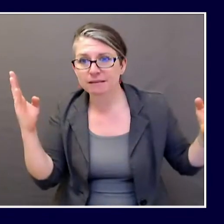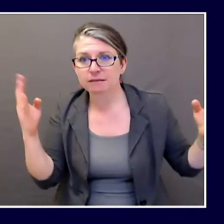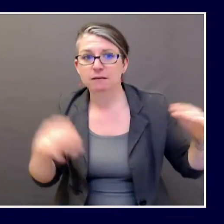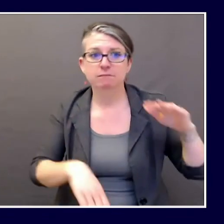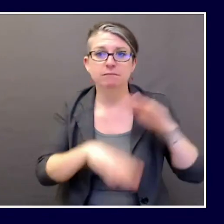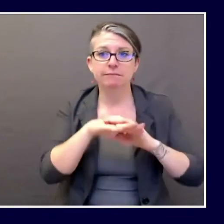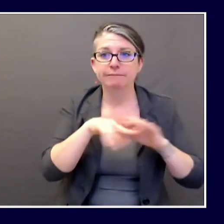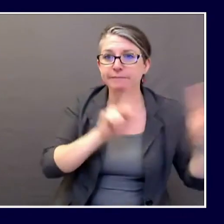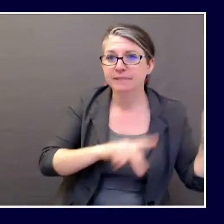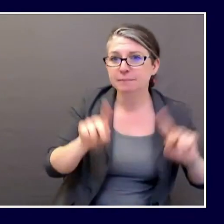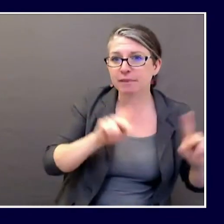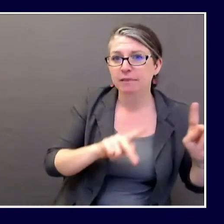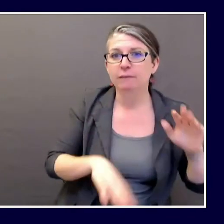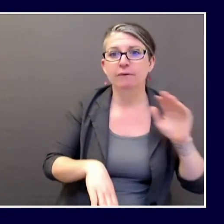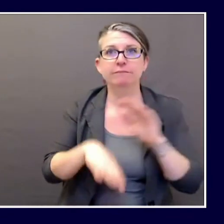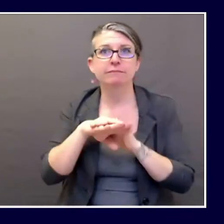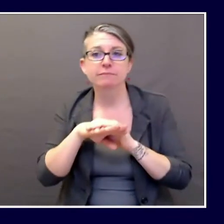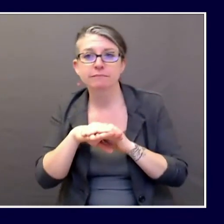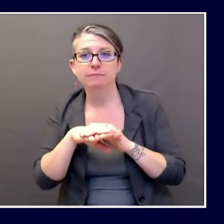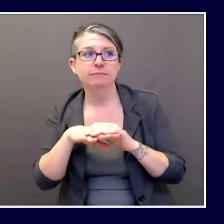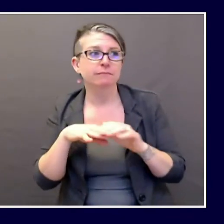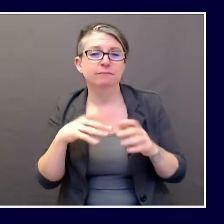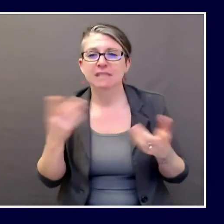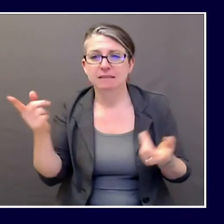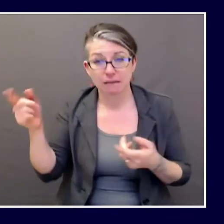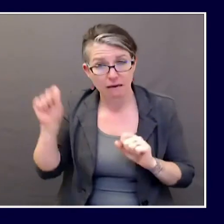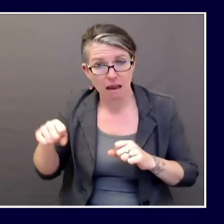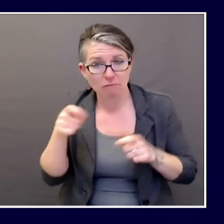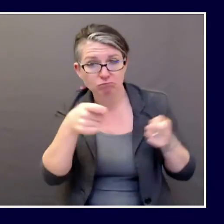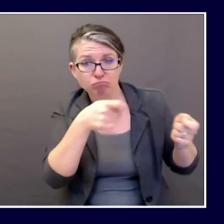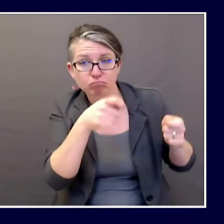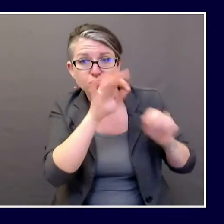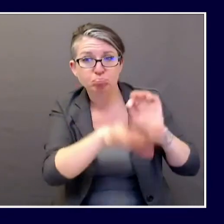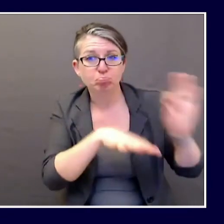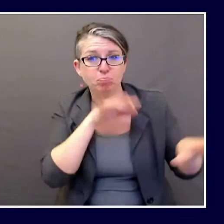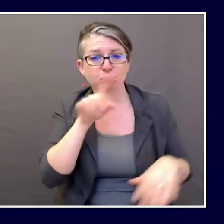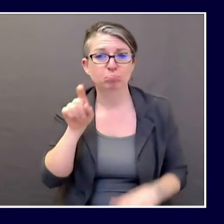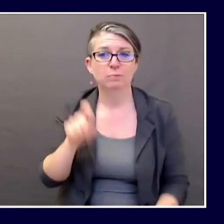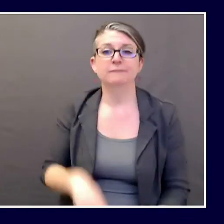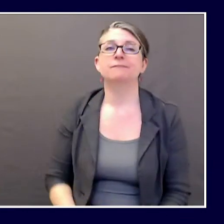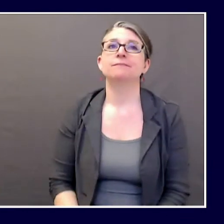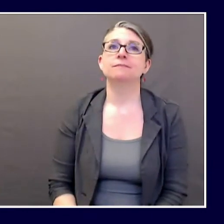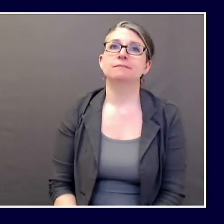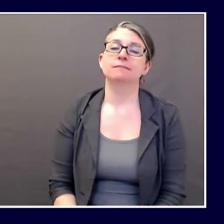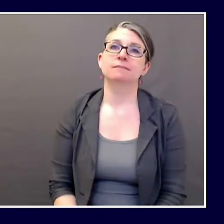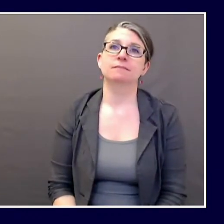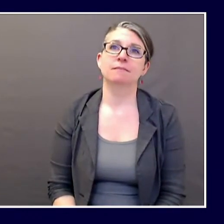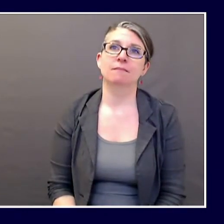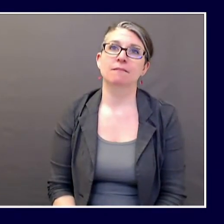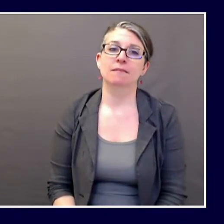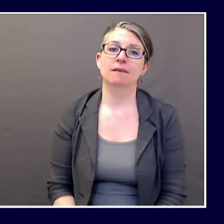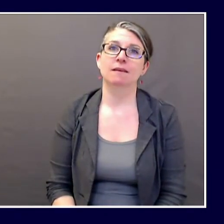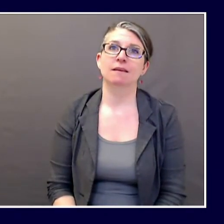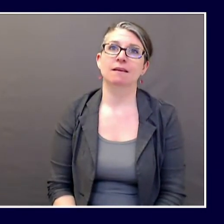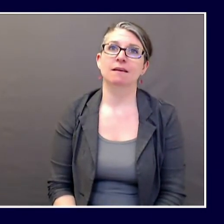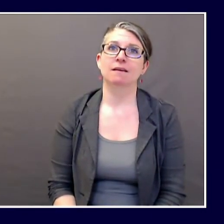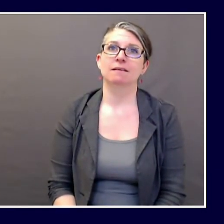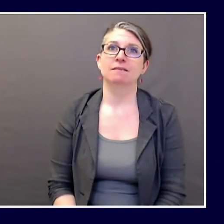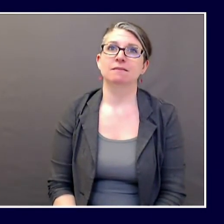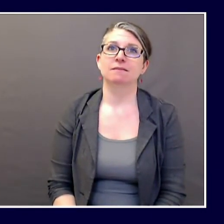noted, as we go through the summer and as we hope to see continued trends being favorable, we're working to